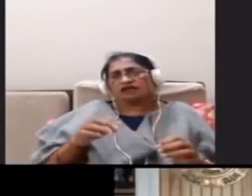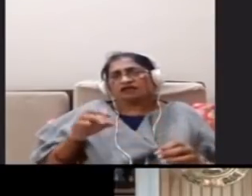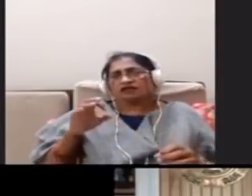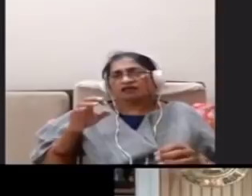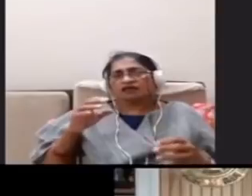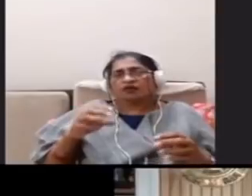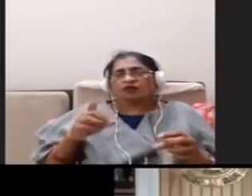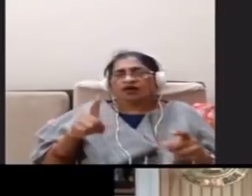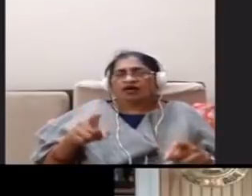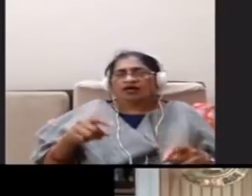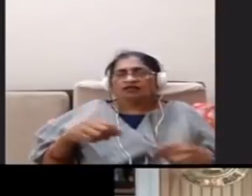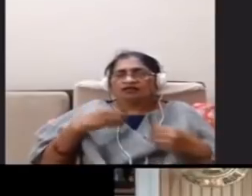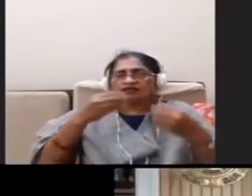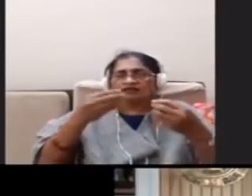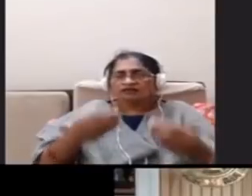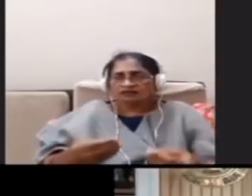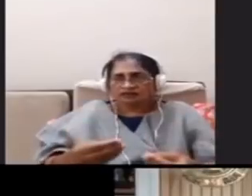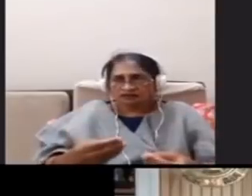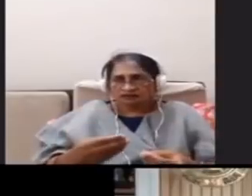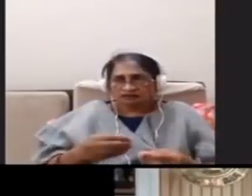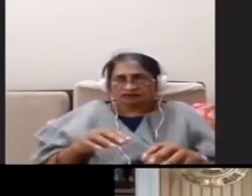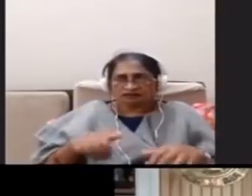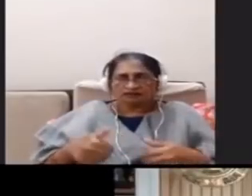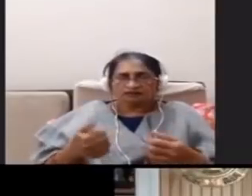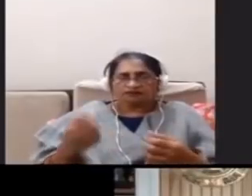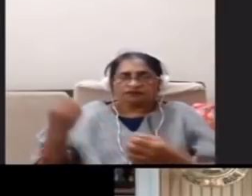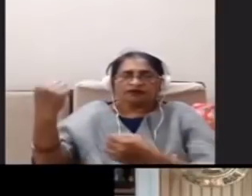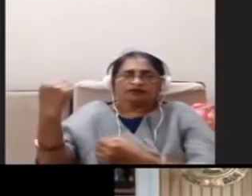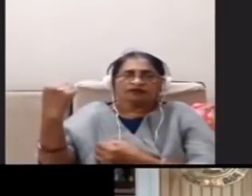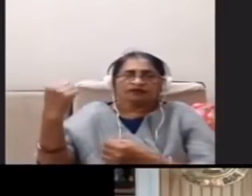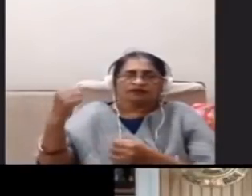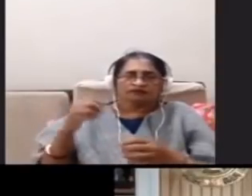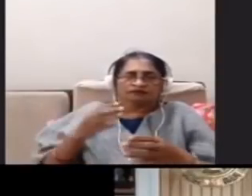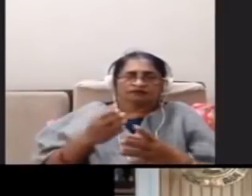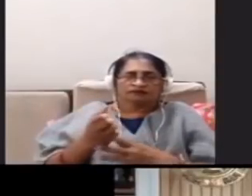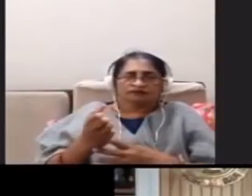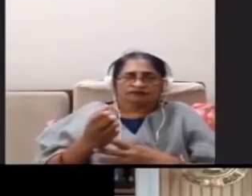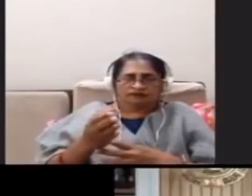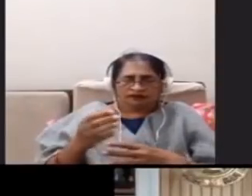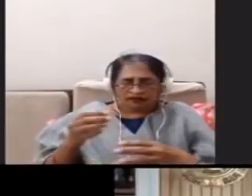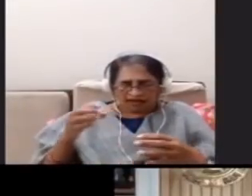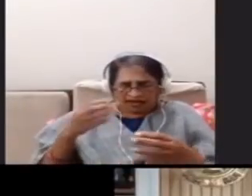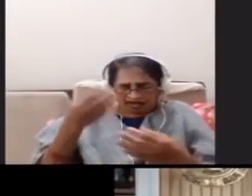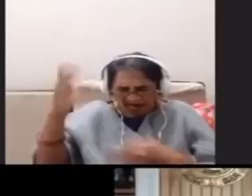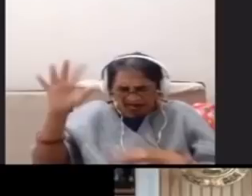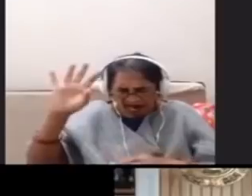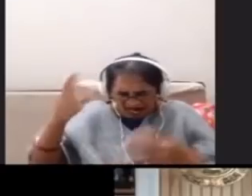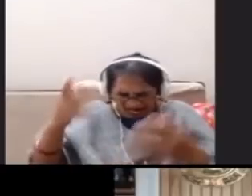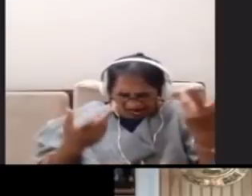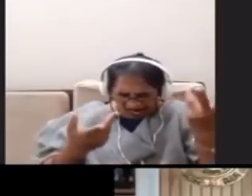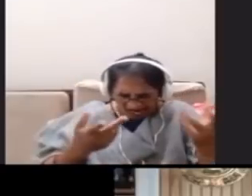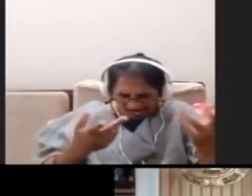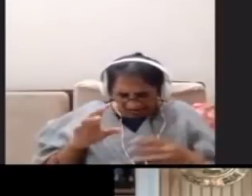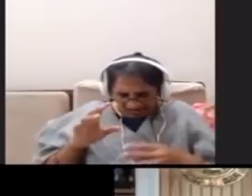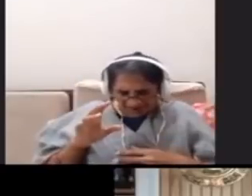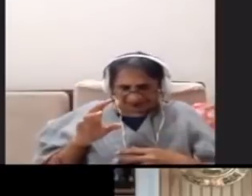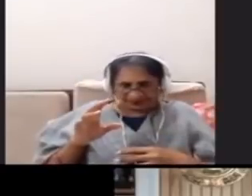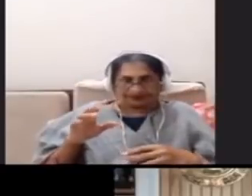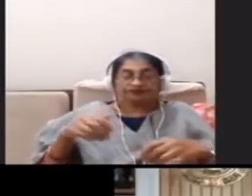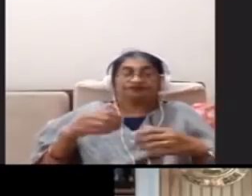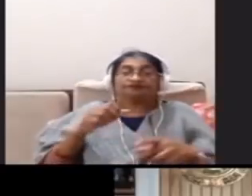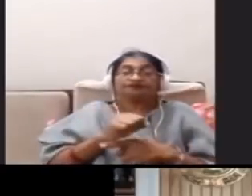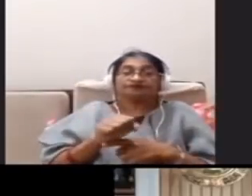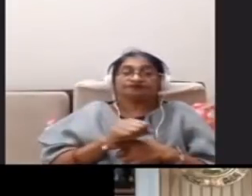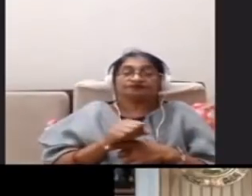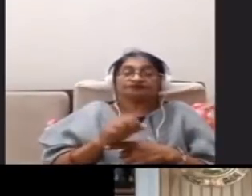yet retaining the precision, power, and purity of line, typical of classical dance. As a professor of practice, Bala